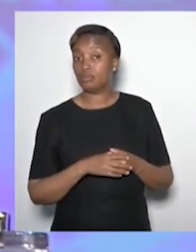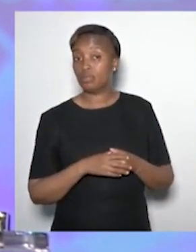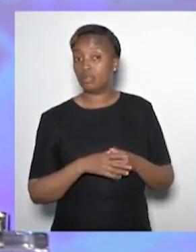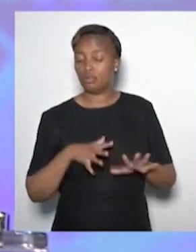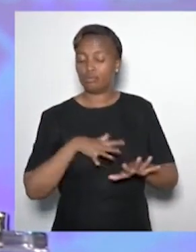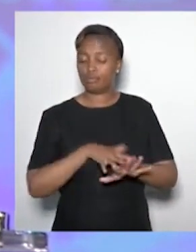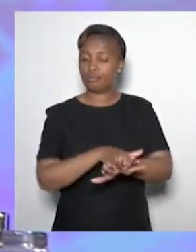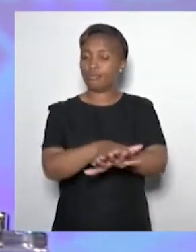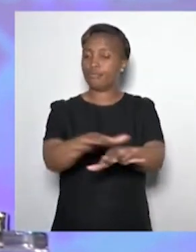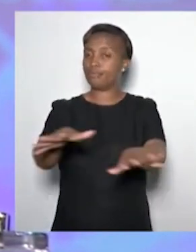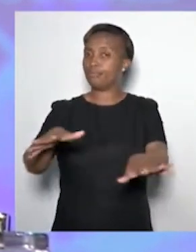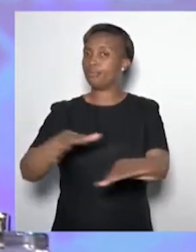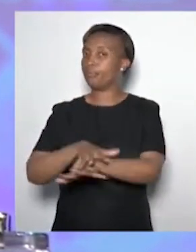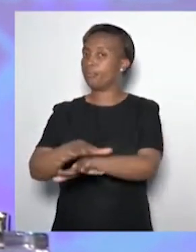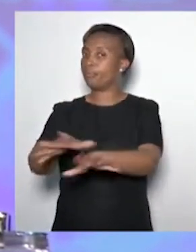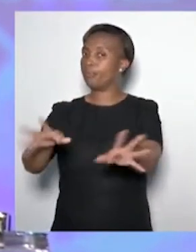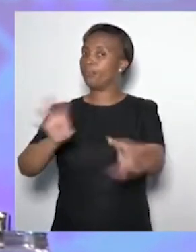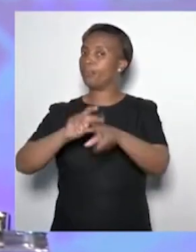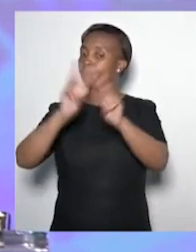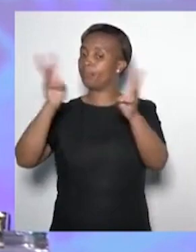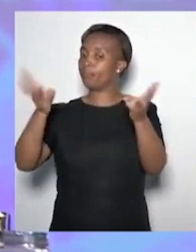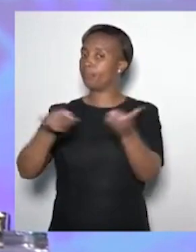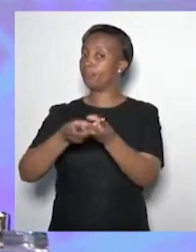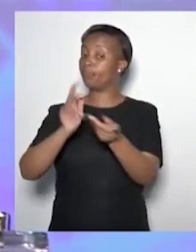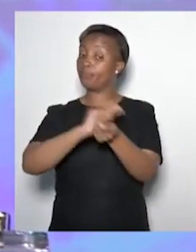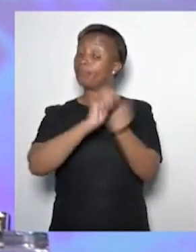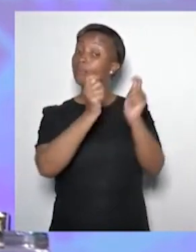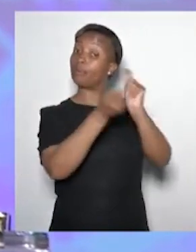influence the world for transformation.